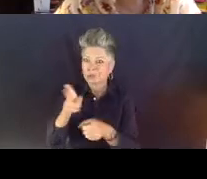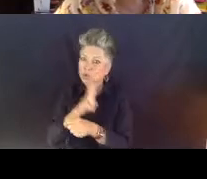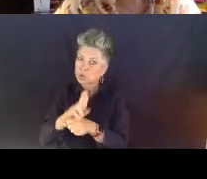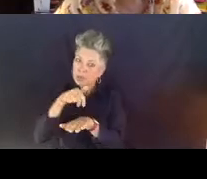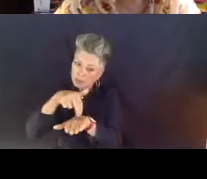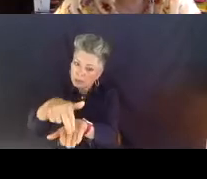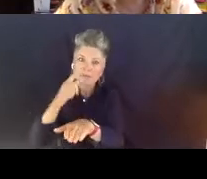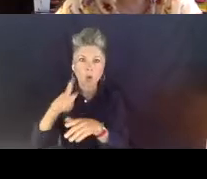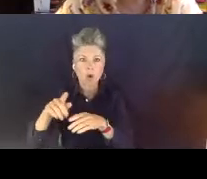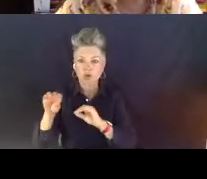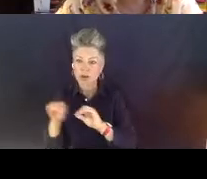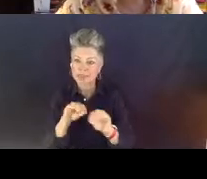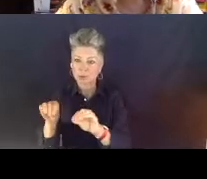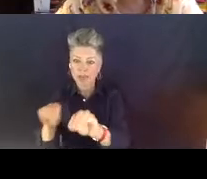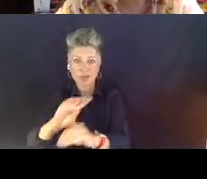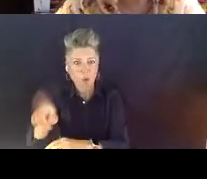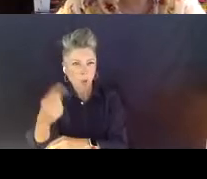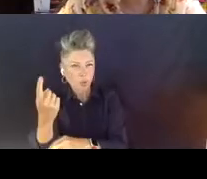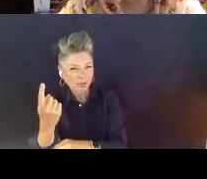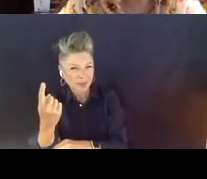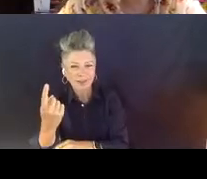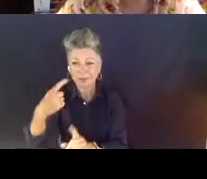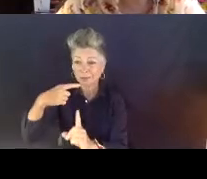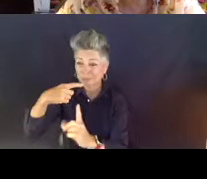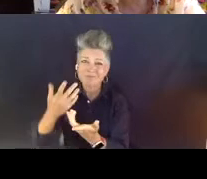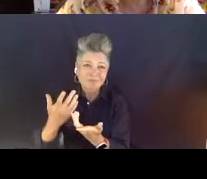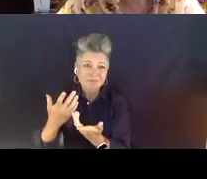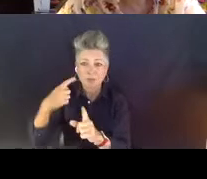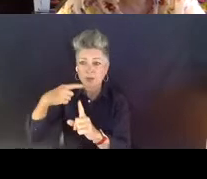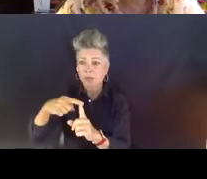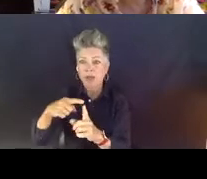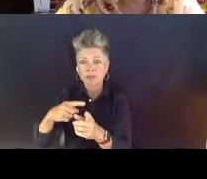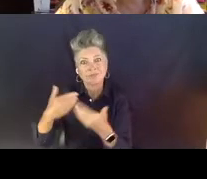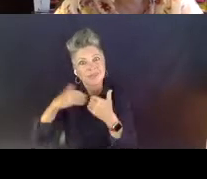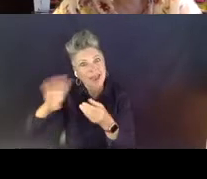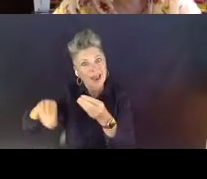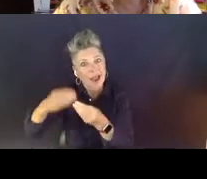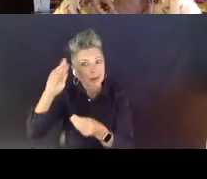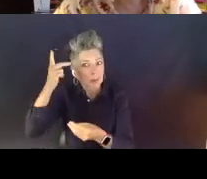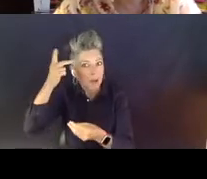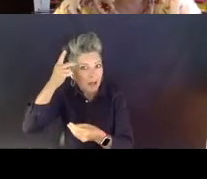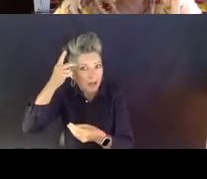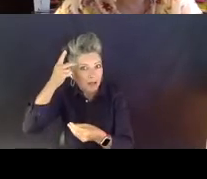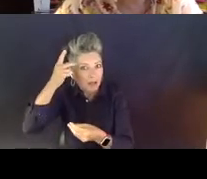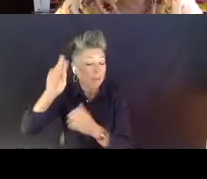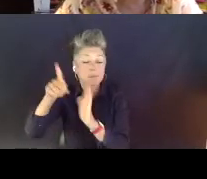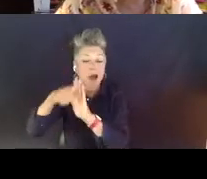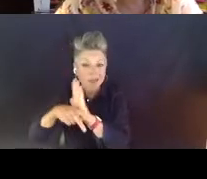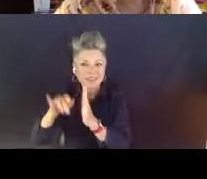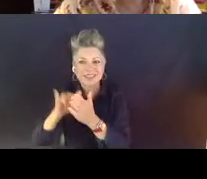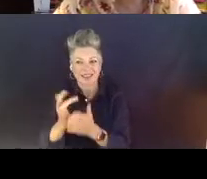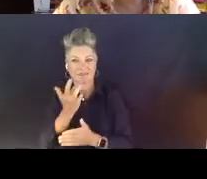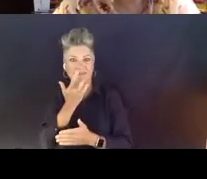corridors, later combined with policies that overwhelmingly favored motorists over